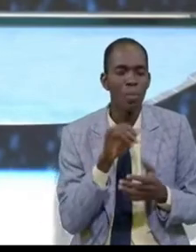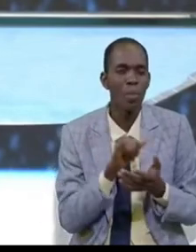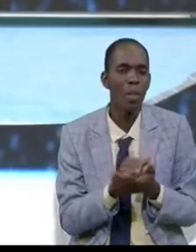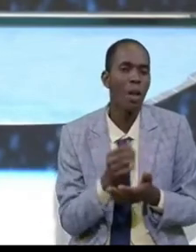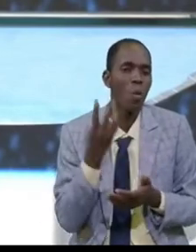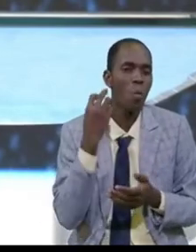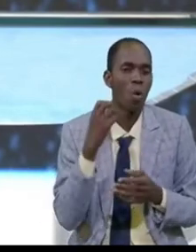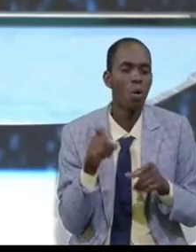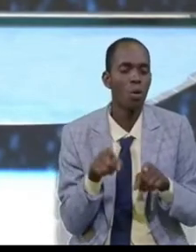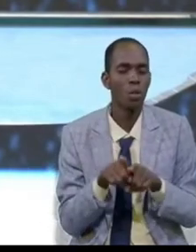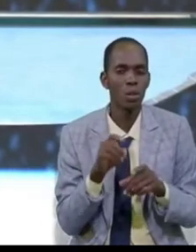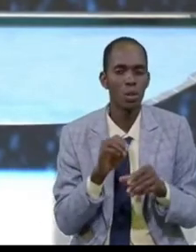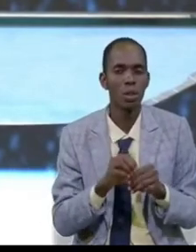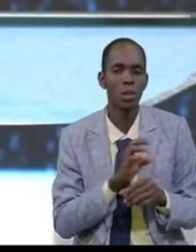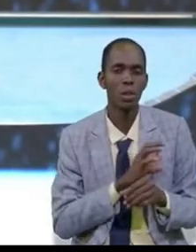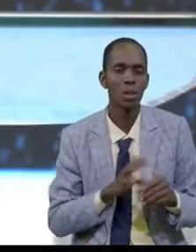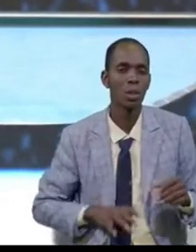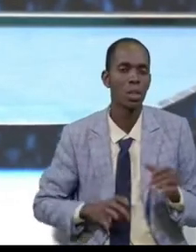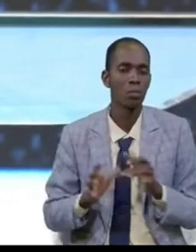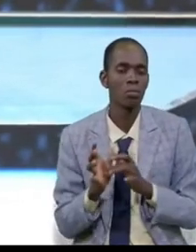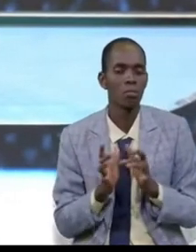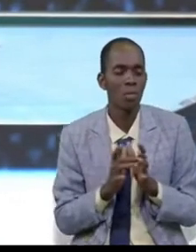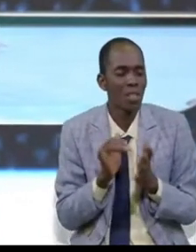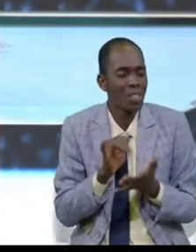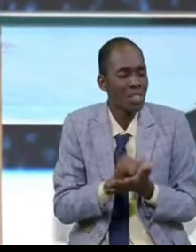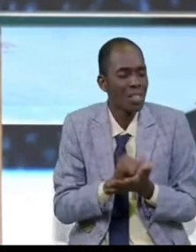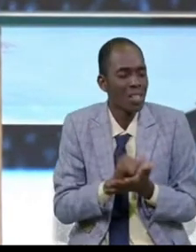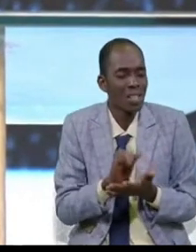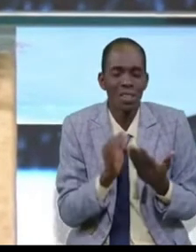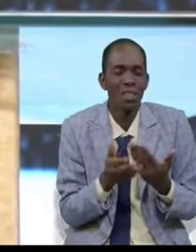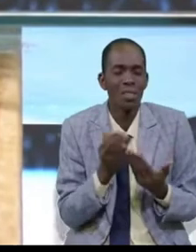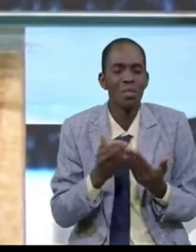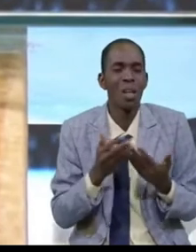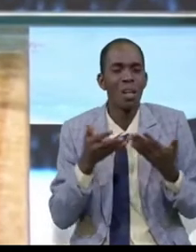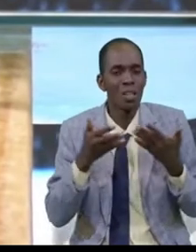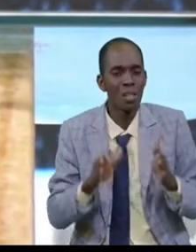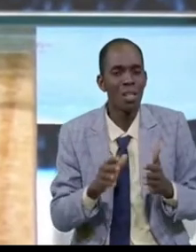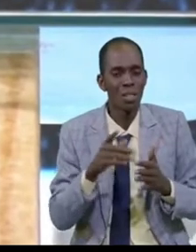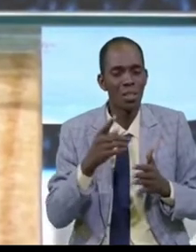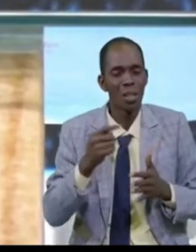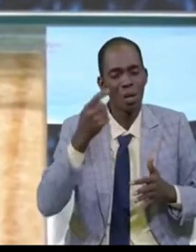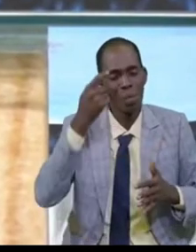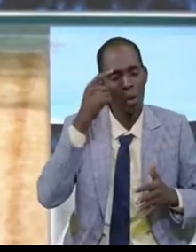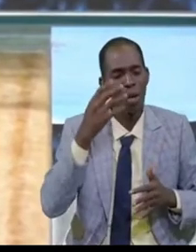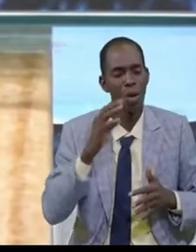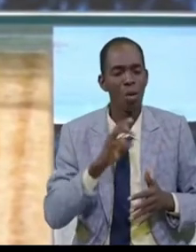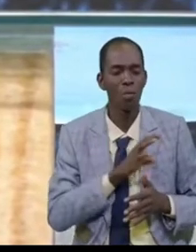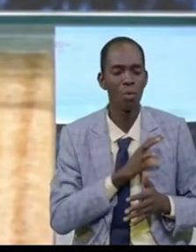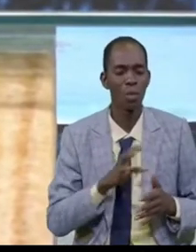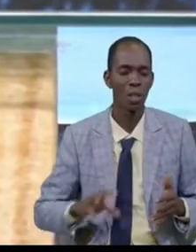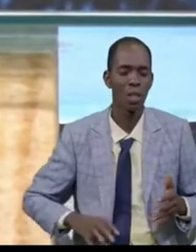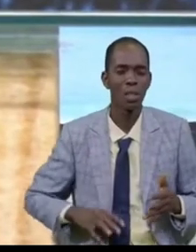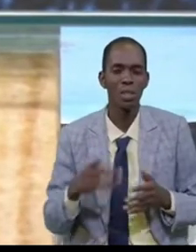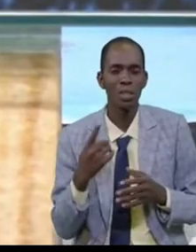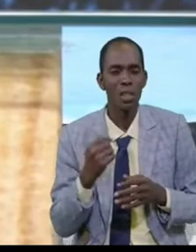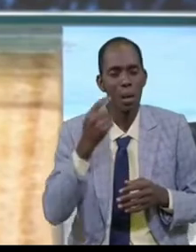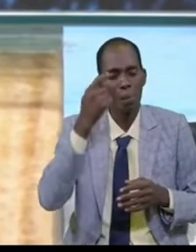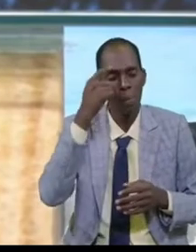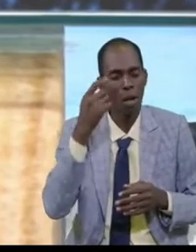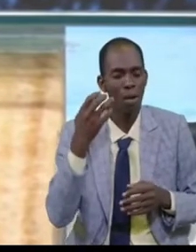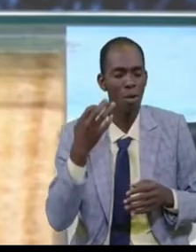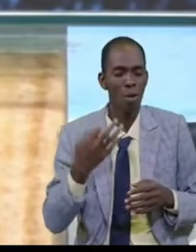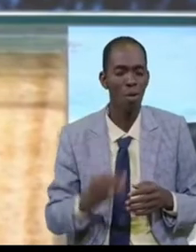in Christ Jesus. That's how to do it. Let the mind of Christ be in you, the mind of love and the mind